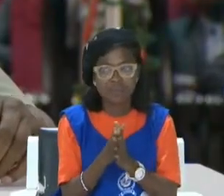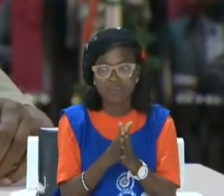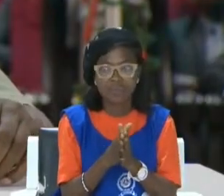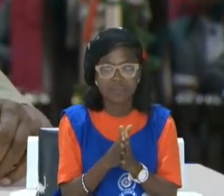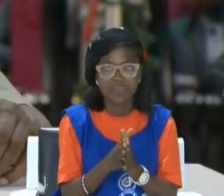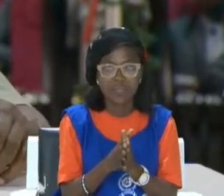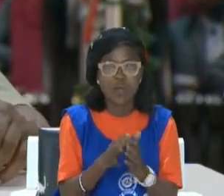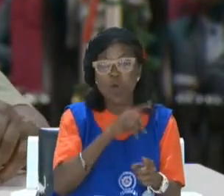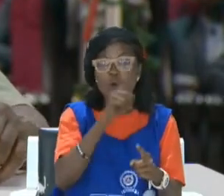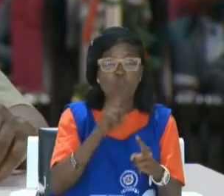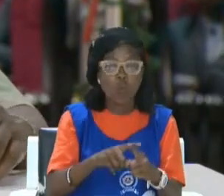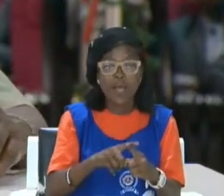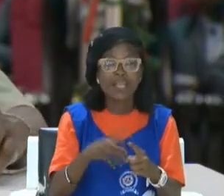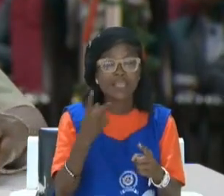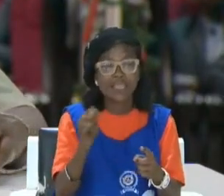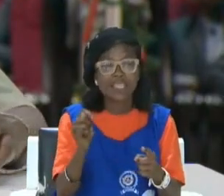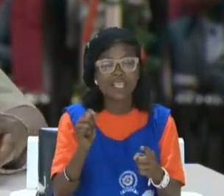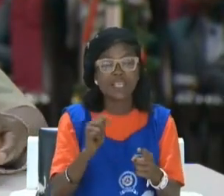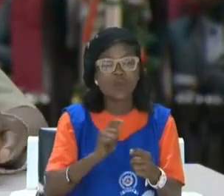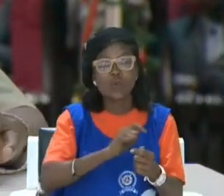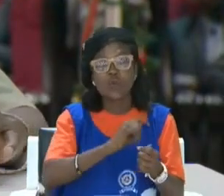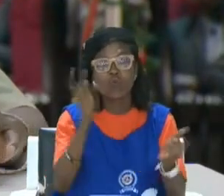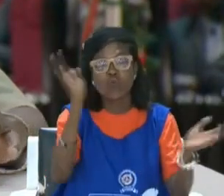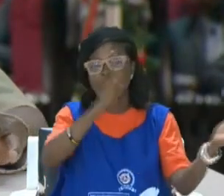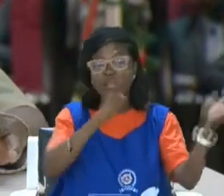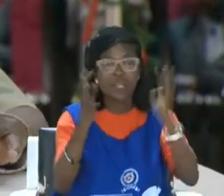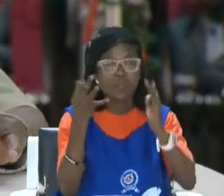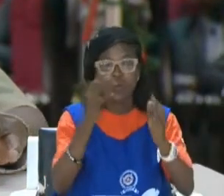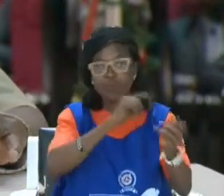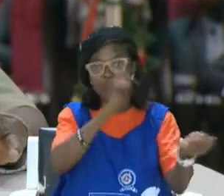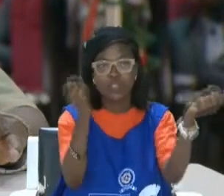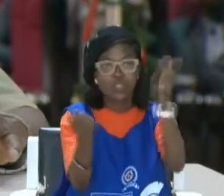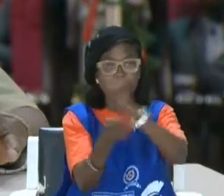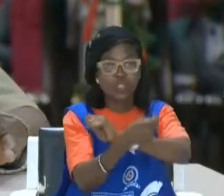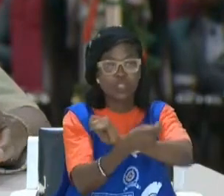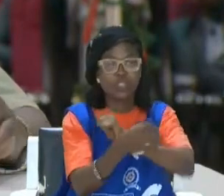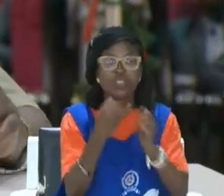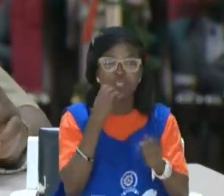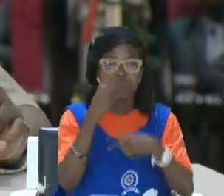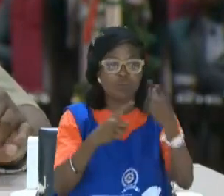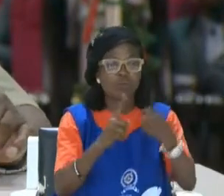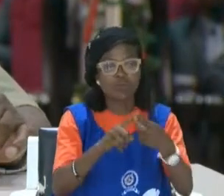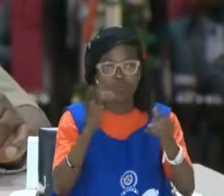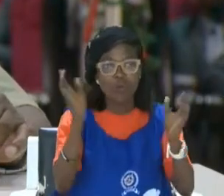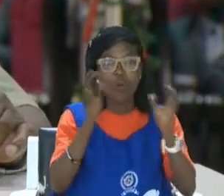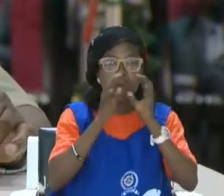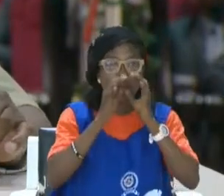When the wind of change is going to blow.